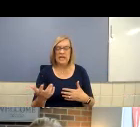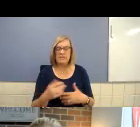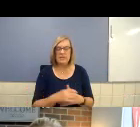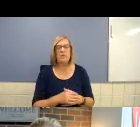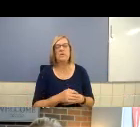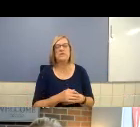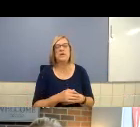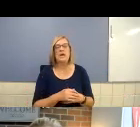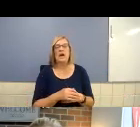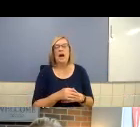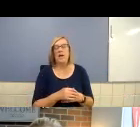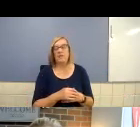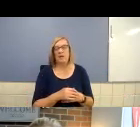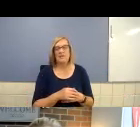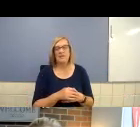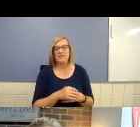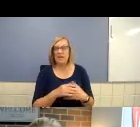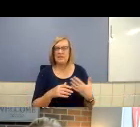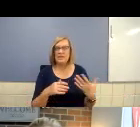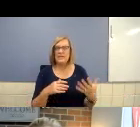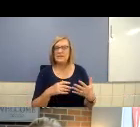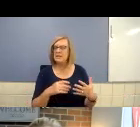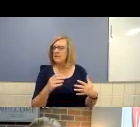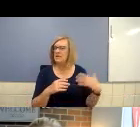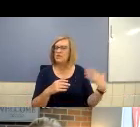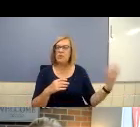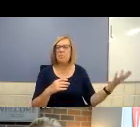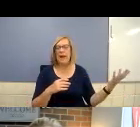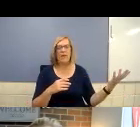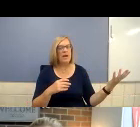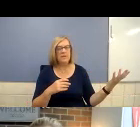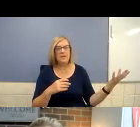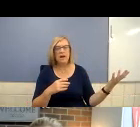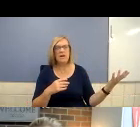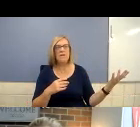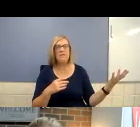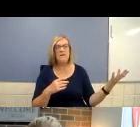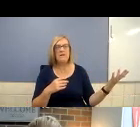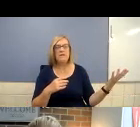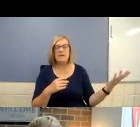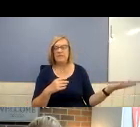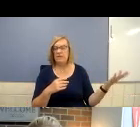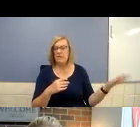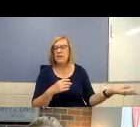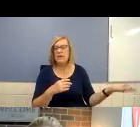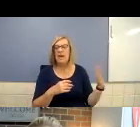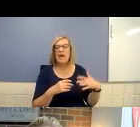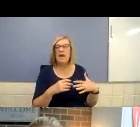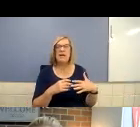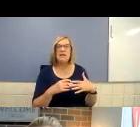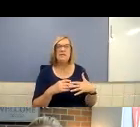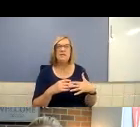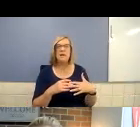first ITP course called Deaf Studies. It's the historical background of the deaf